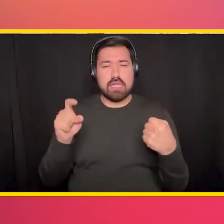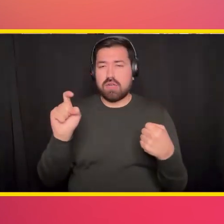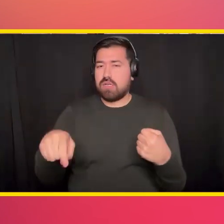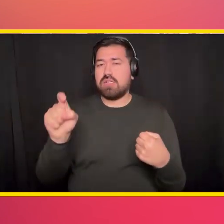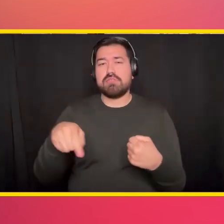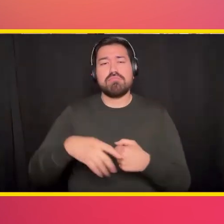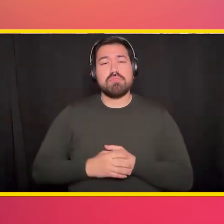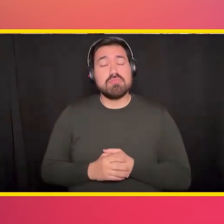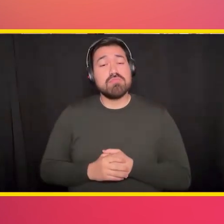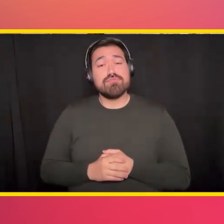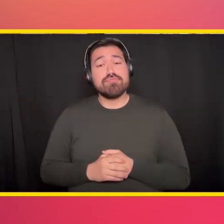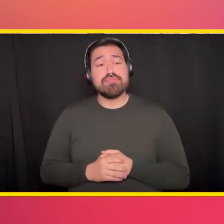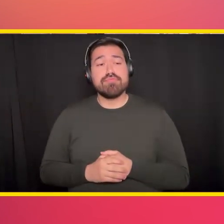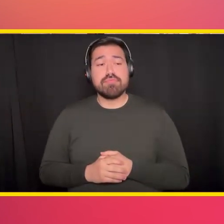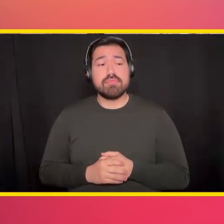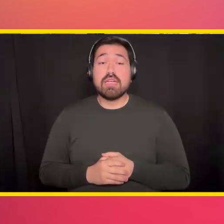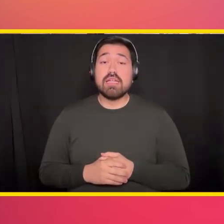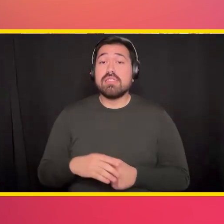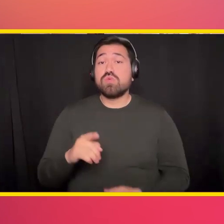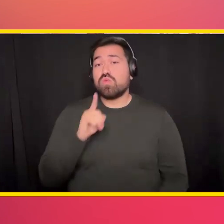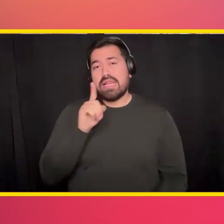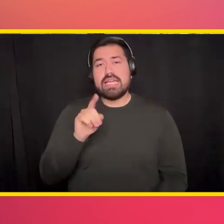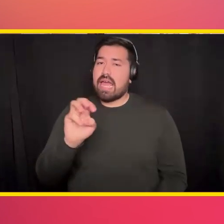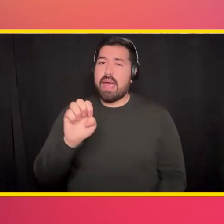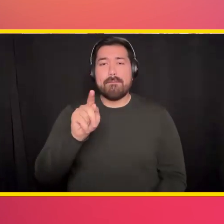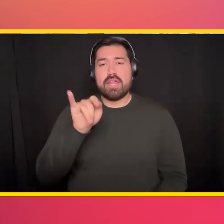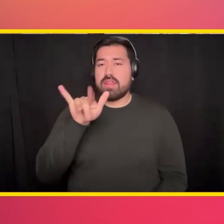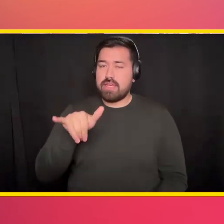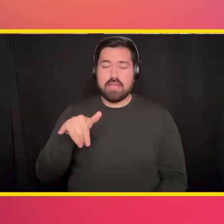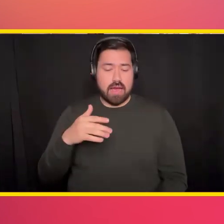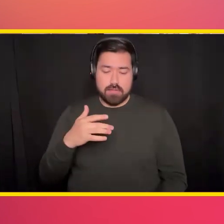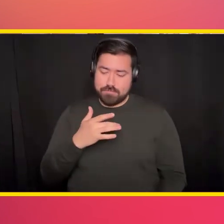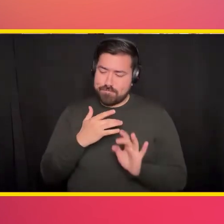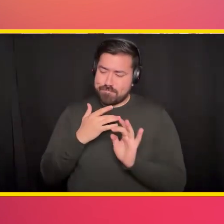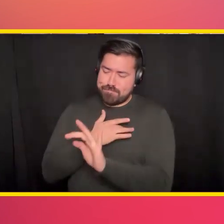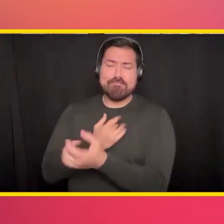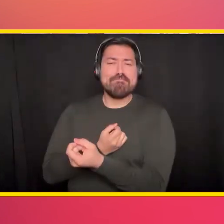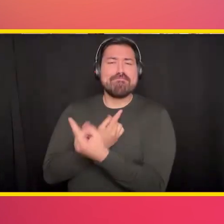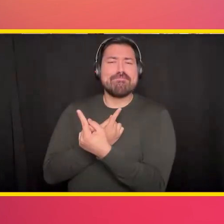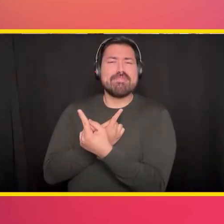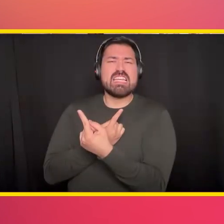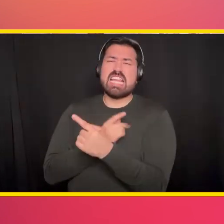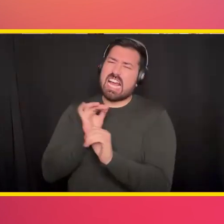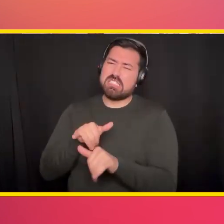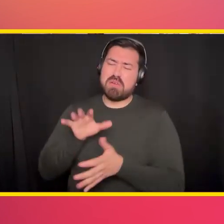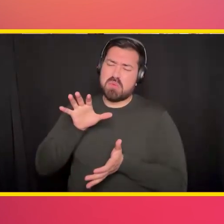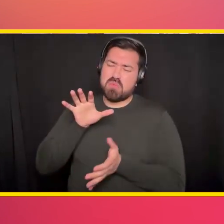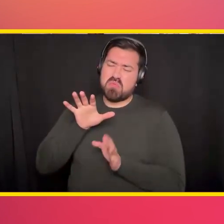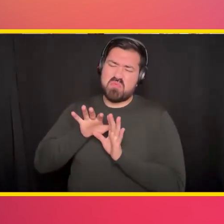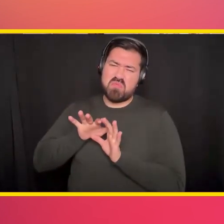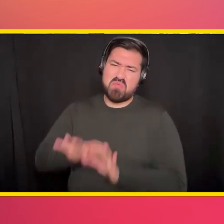yeah, but it's empathy is the word I keep coming back to, both in pushing down and then pushing